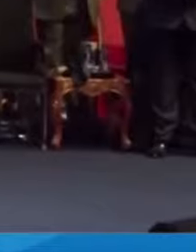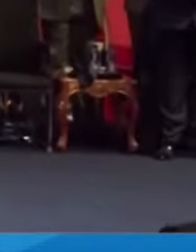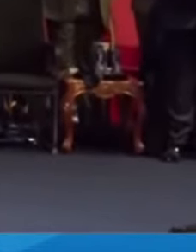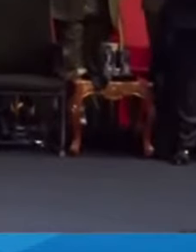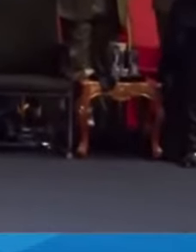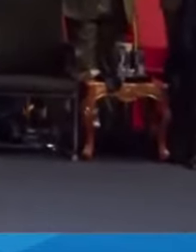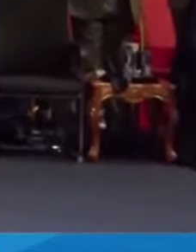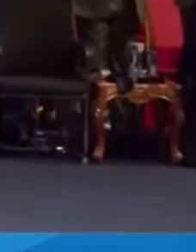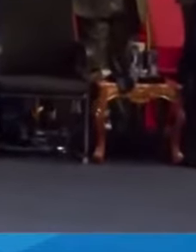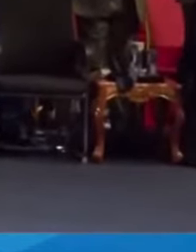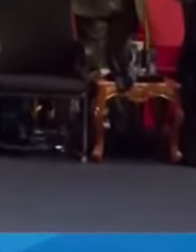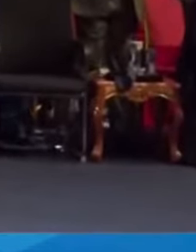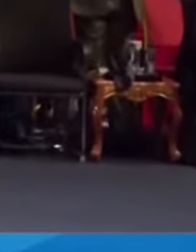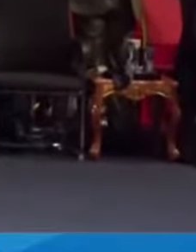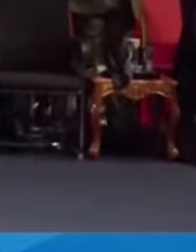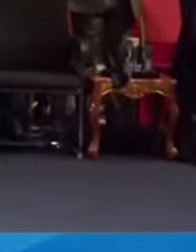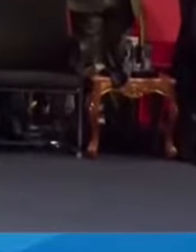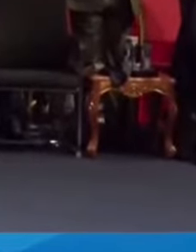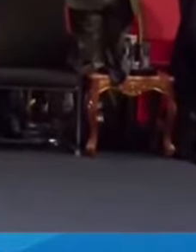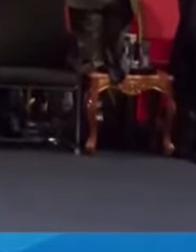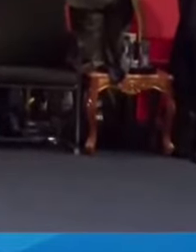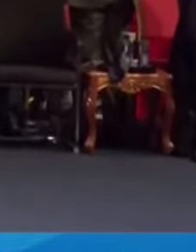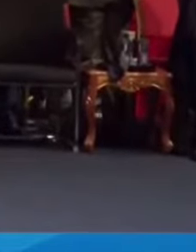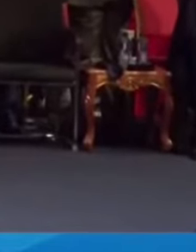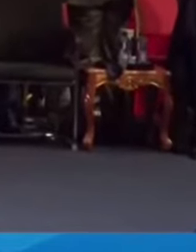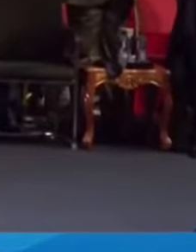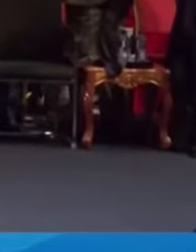quiet let the weak